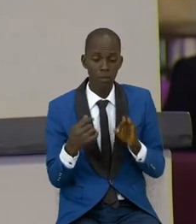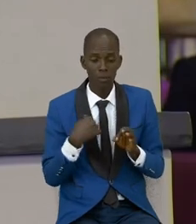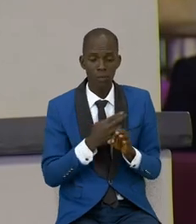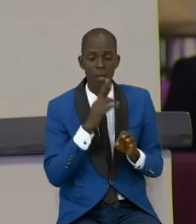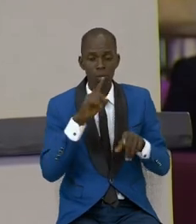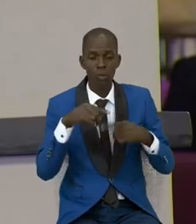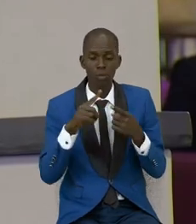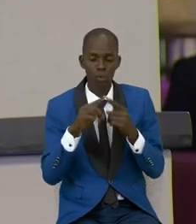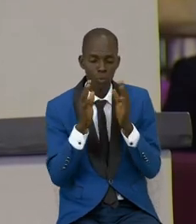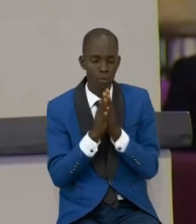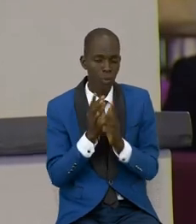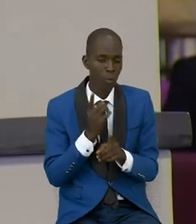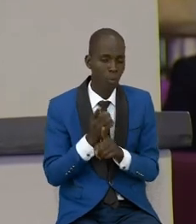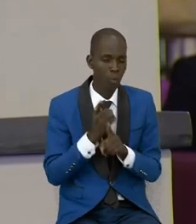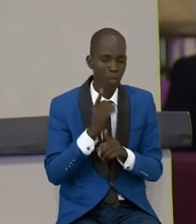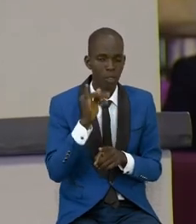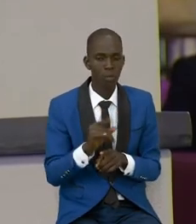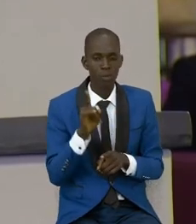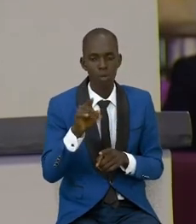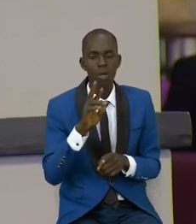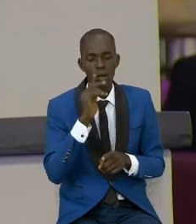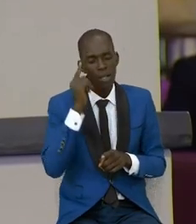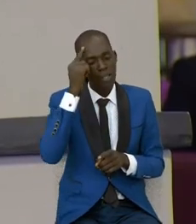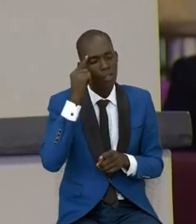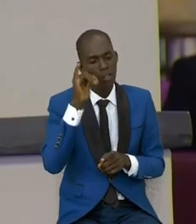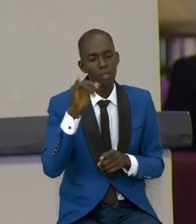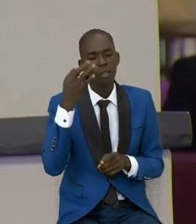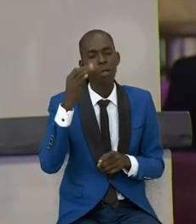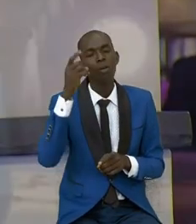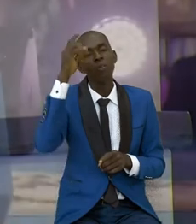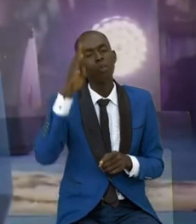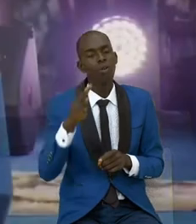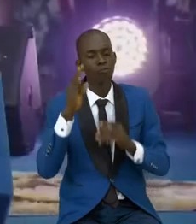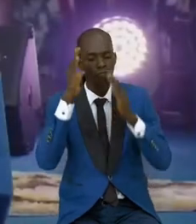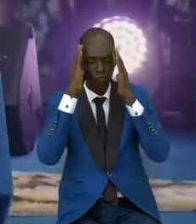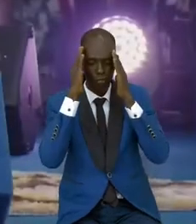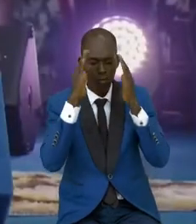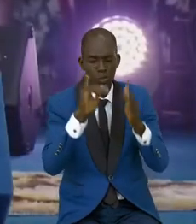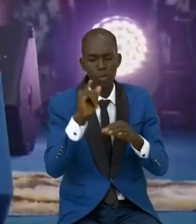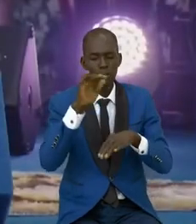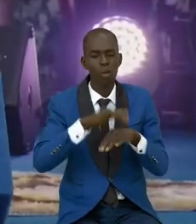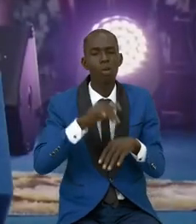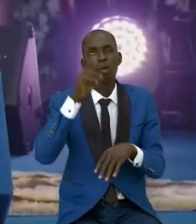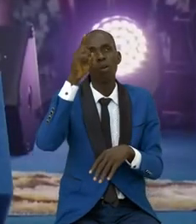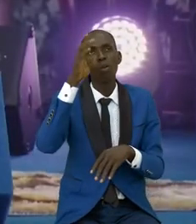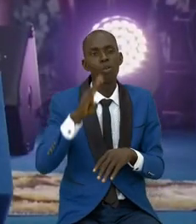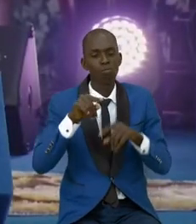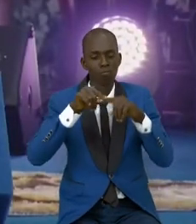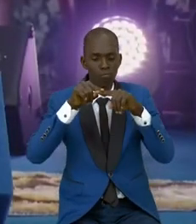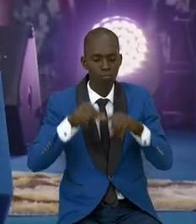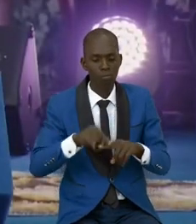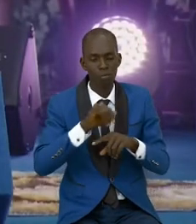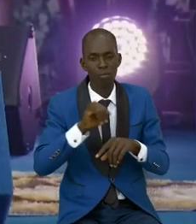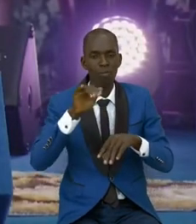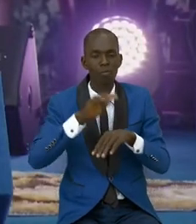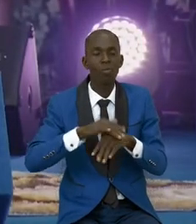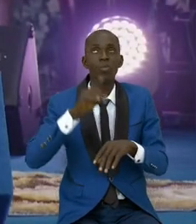aright, we're thinking of God, we're focusing on God, we're relying on God,